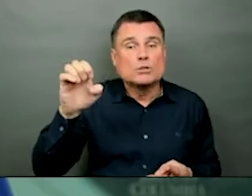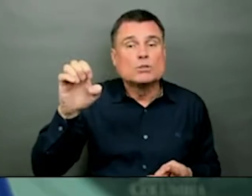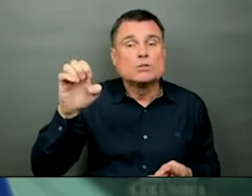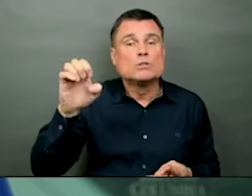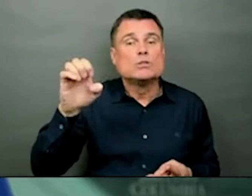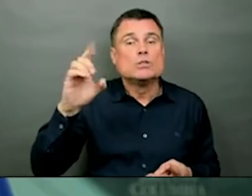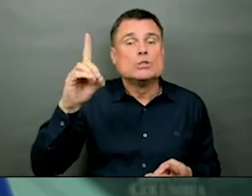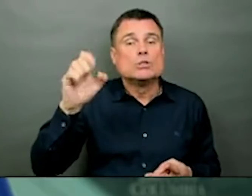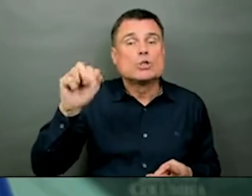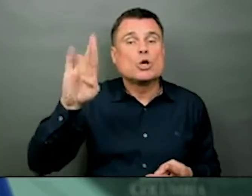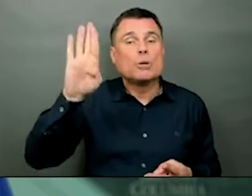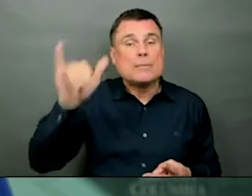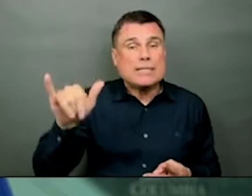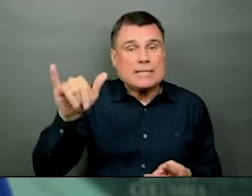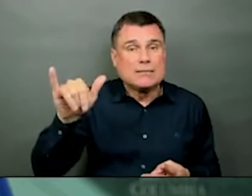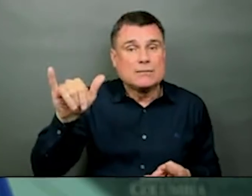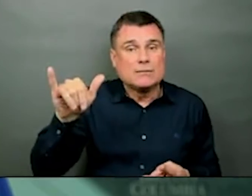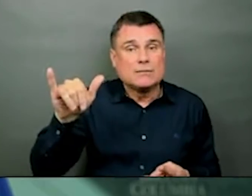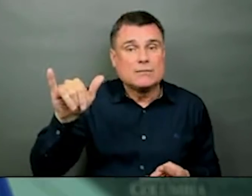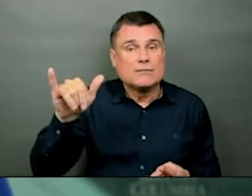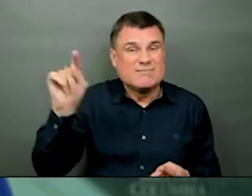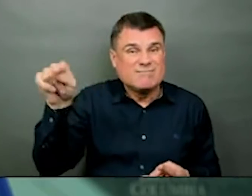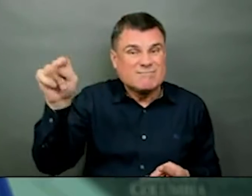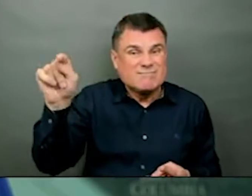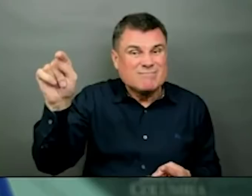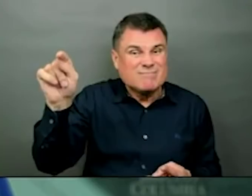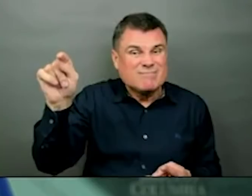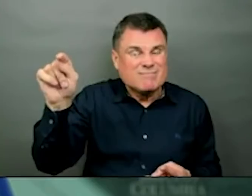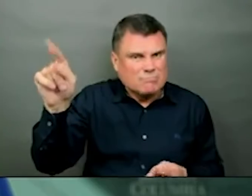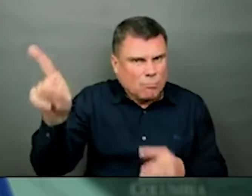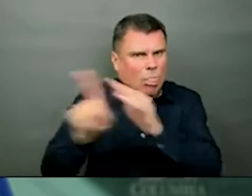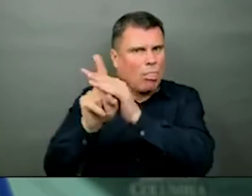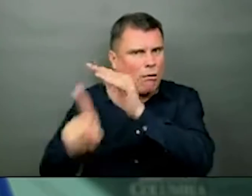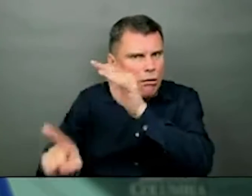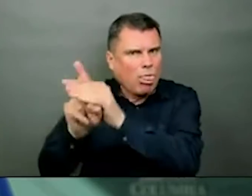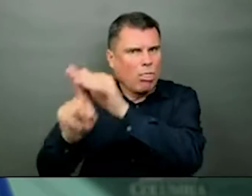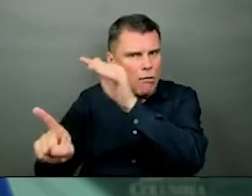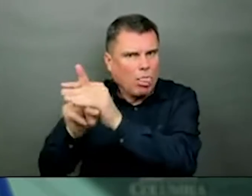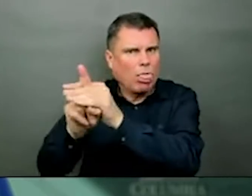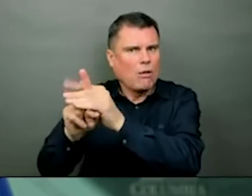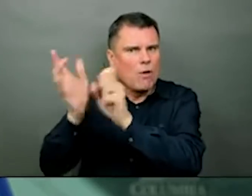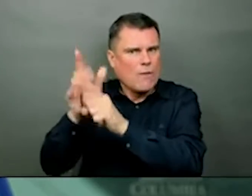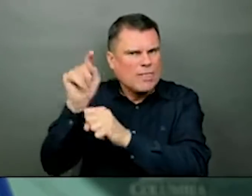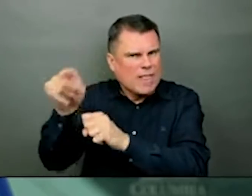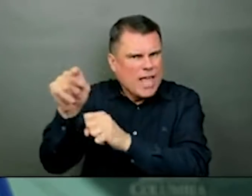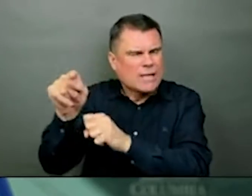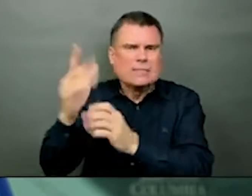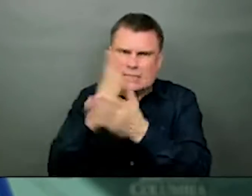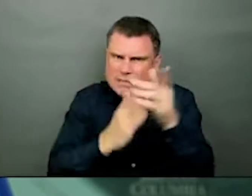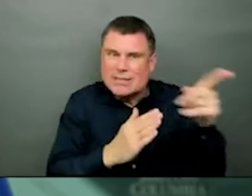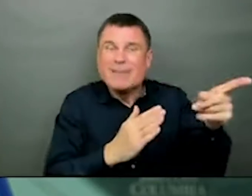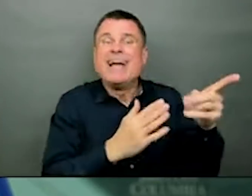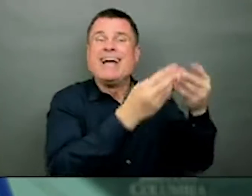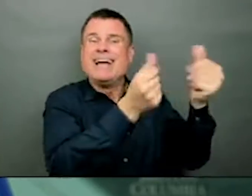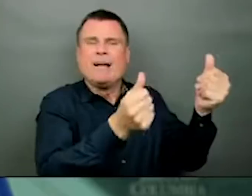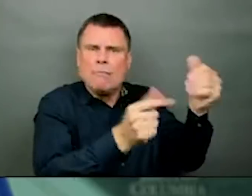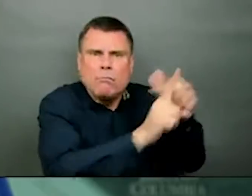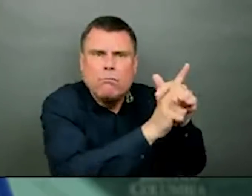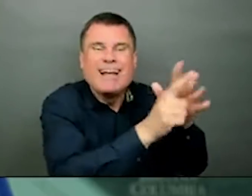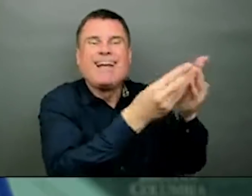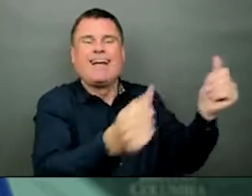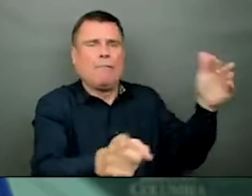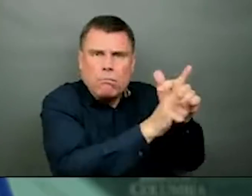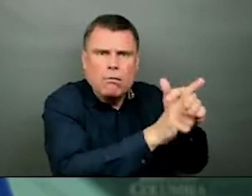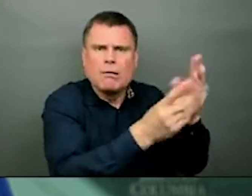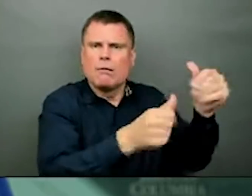those outbreaks to a large extent precede those immunization efforts and continue to have effect on people, as does COVID-19. But